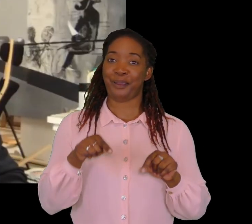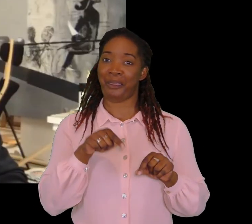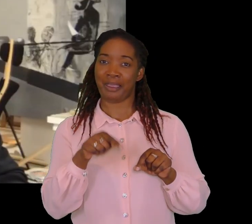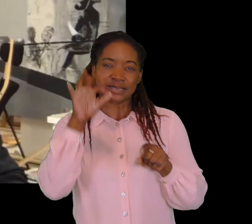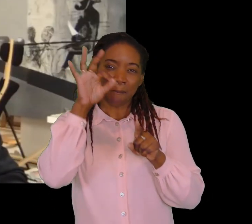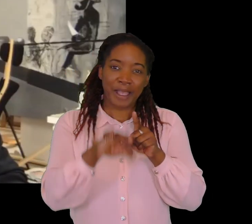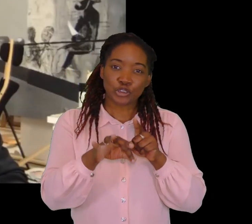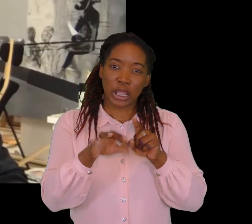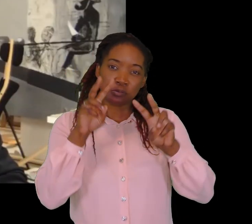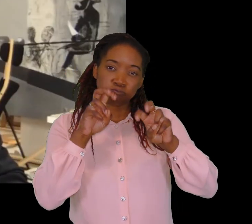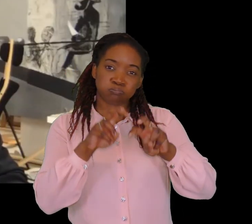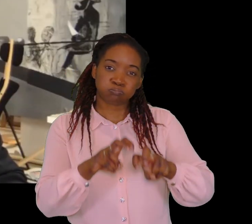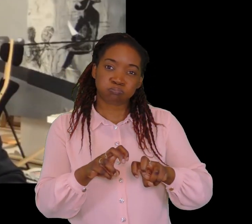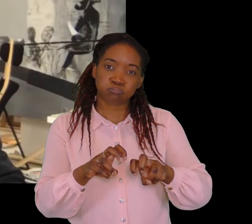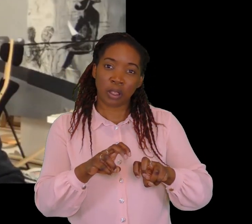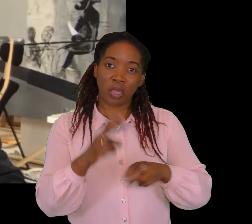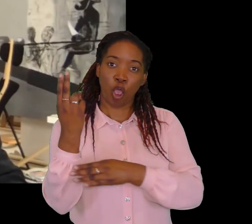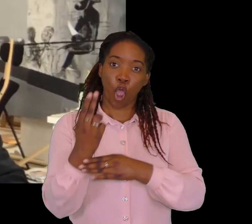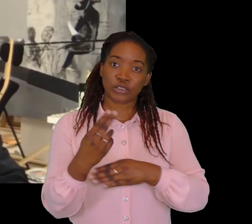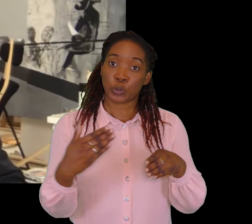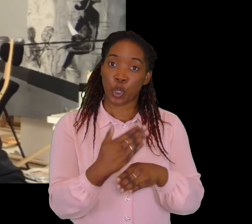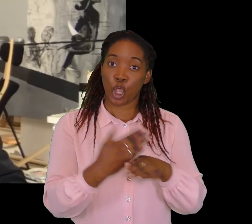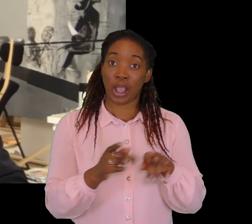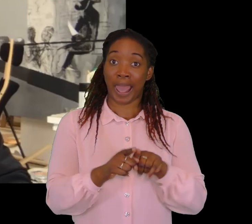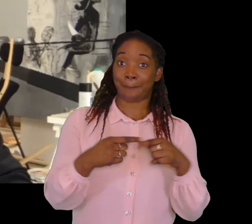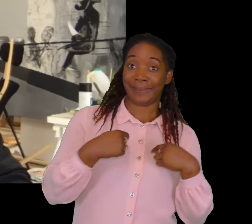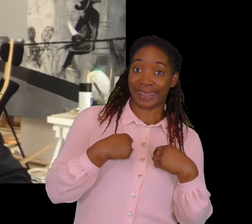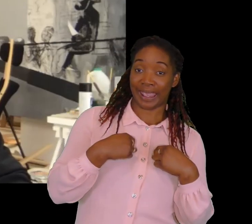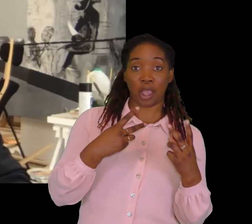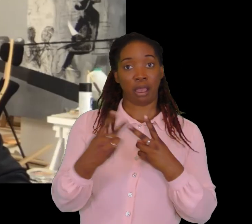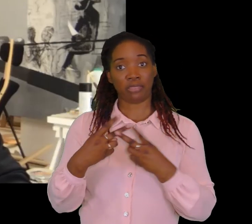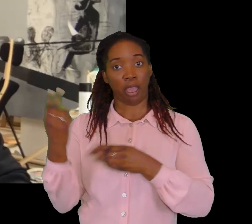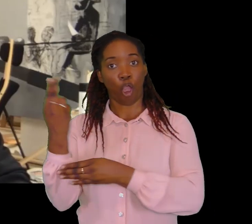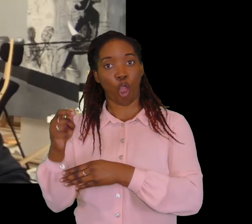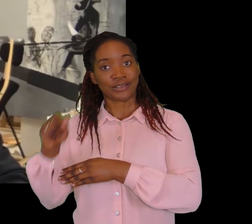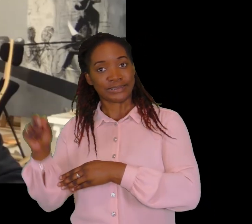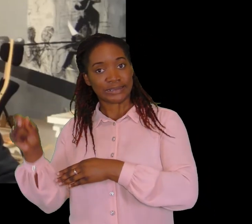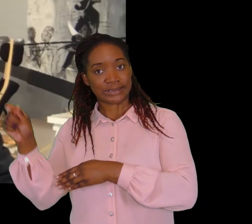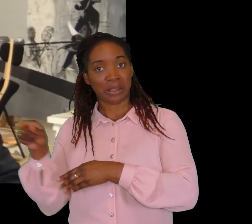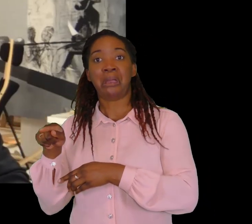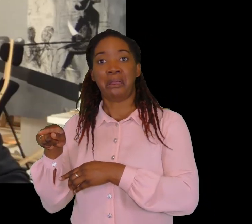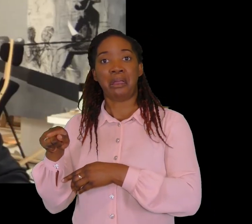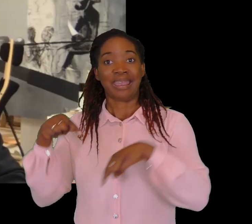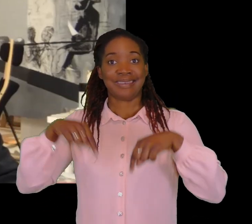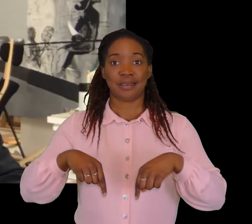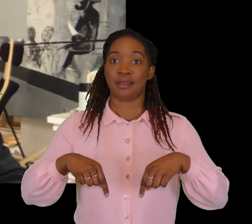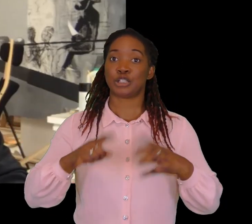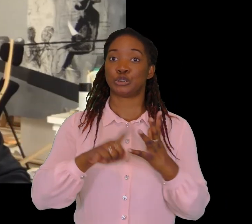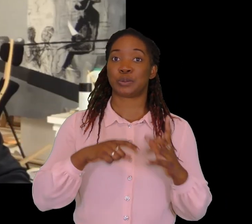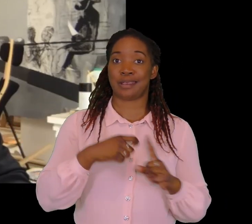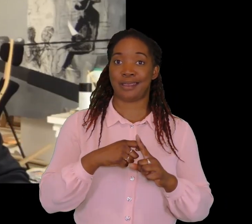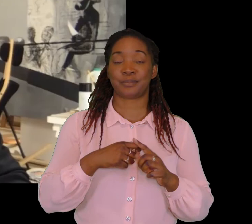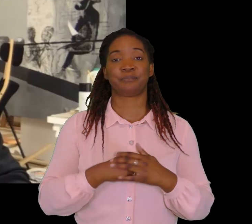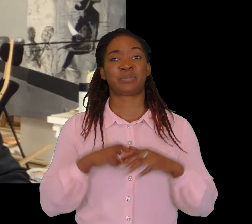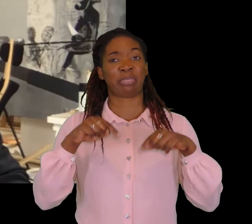a specialist way at the work that people like me and a lot more other artists are doing presently in the UK.